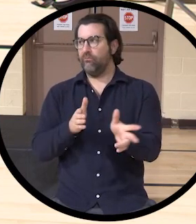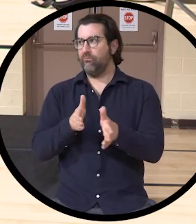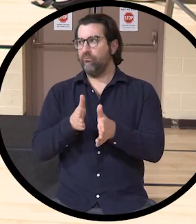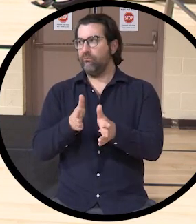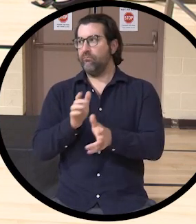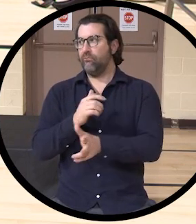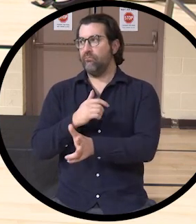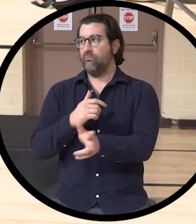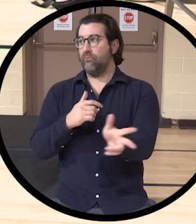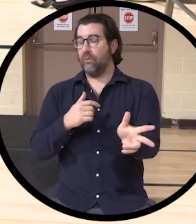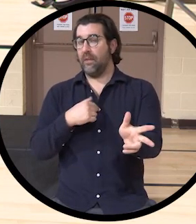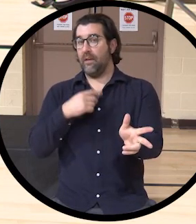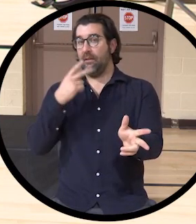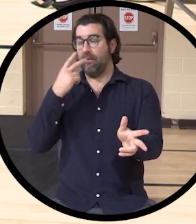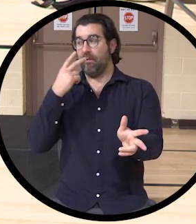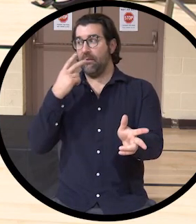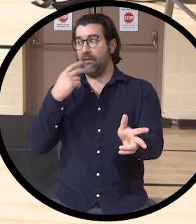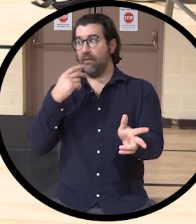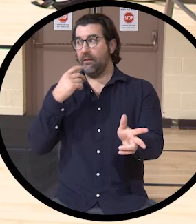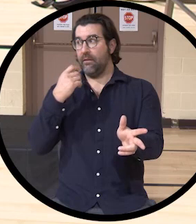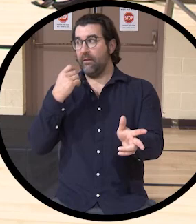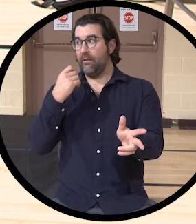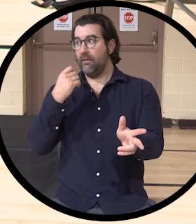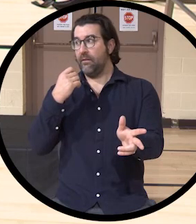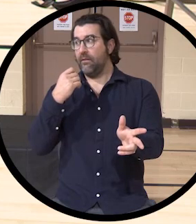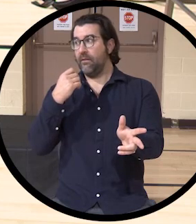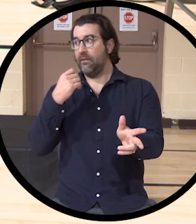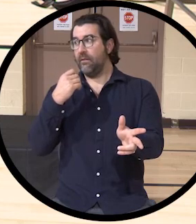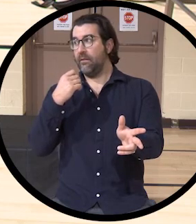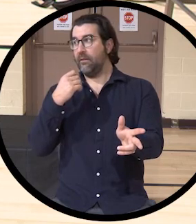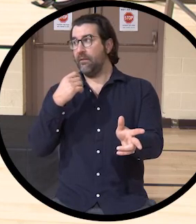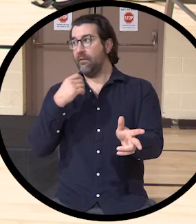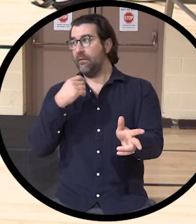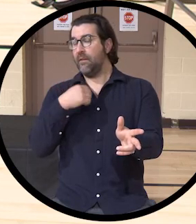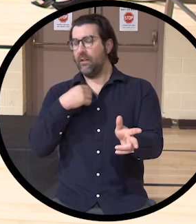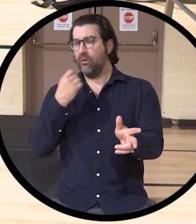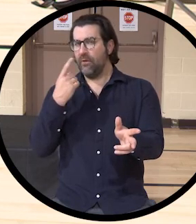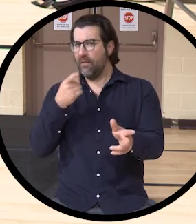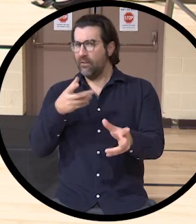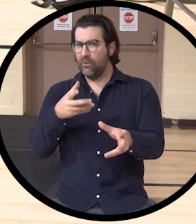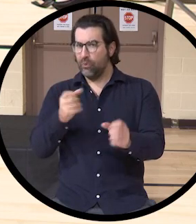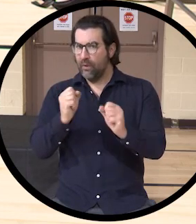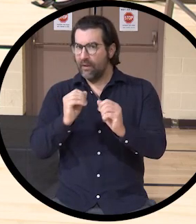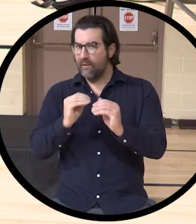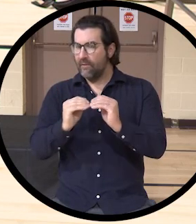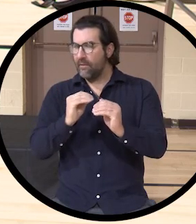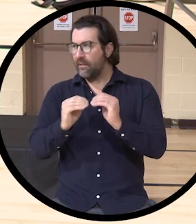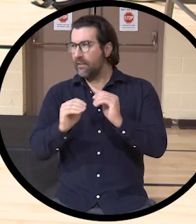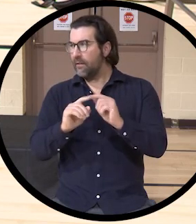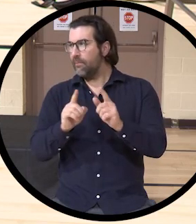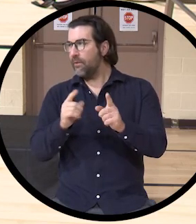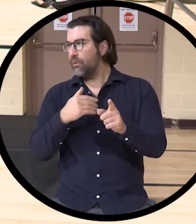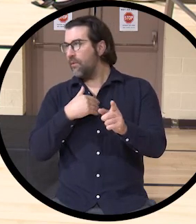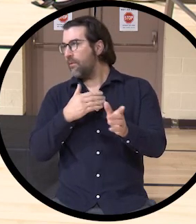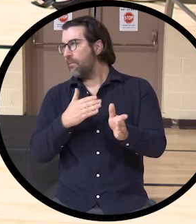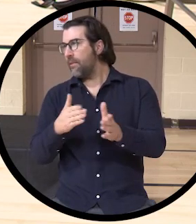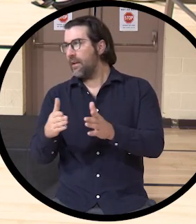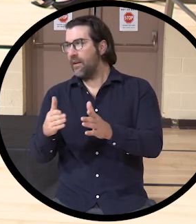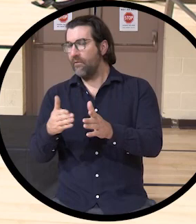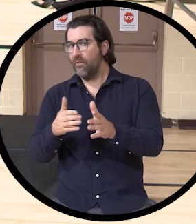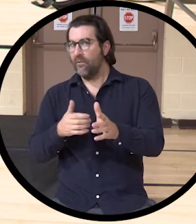that intersection. I get it that this is with those stuff, but is there any type of other